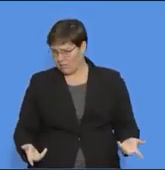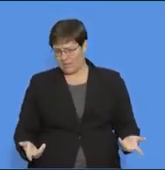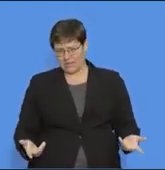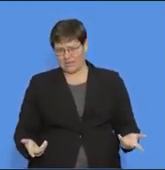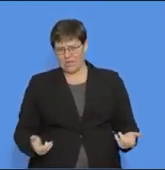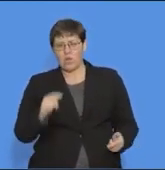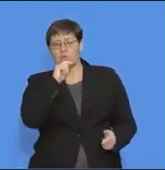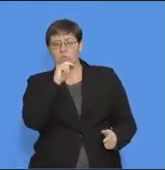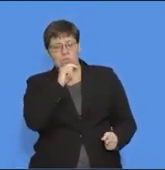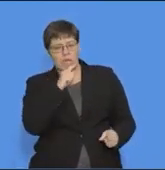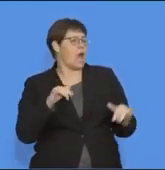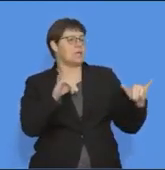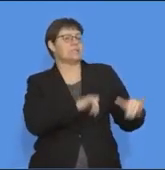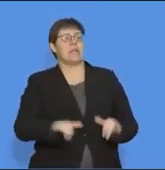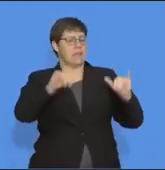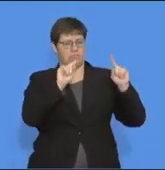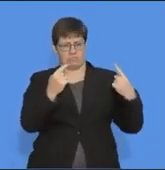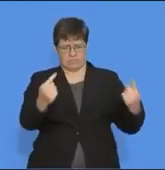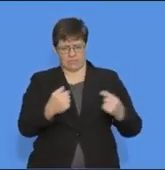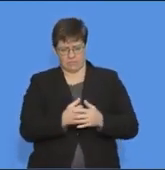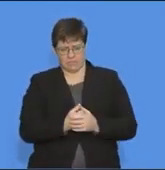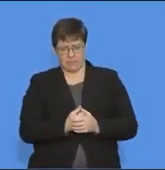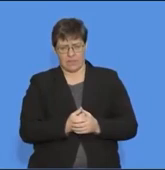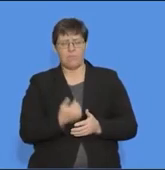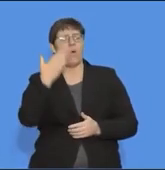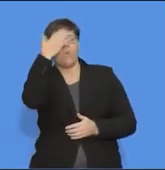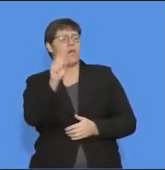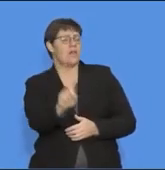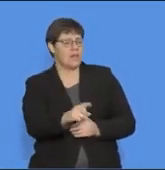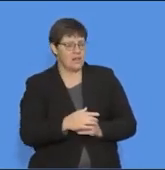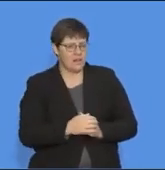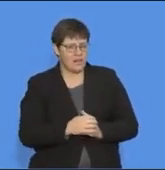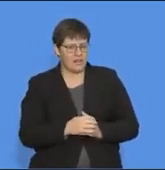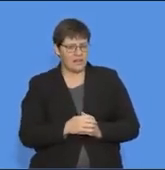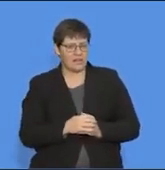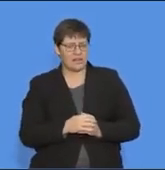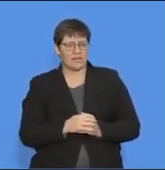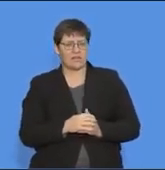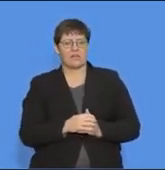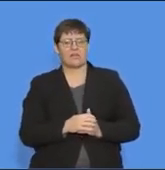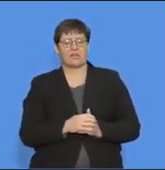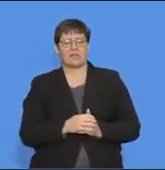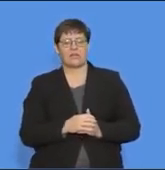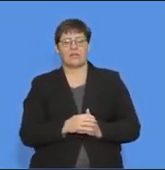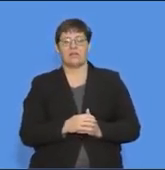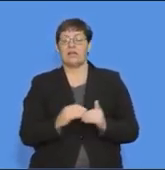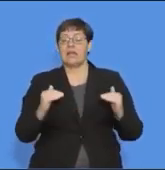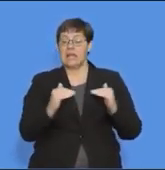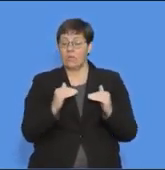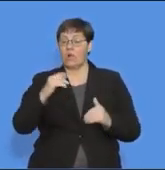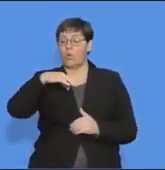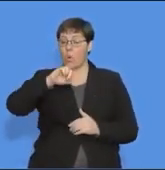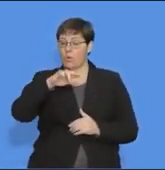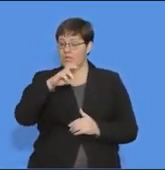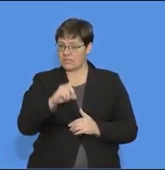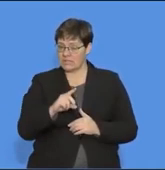can't use them across in that way, right? But what do we know in these two shapes? We know that equal